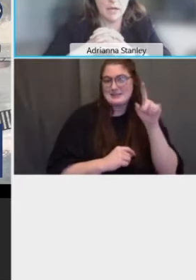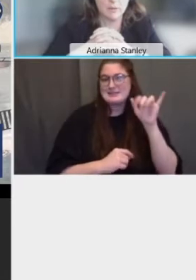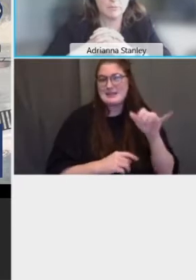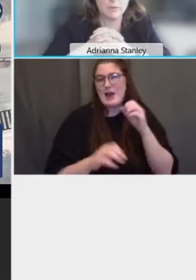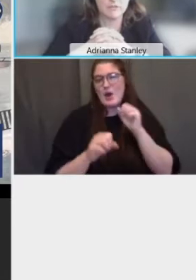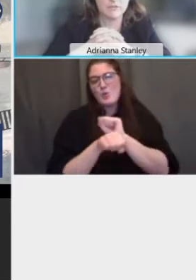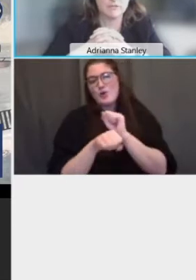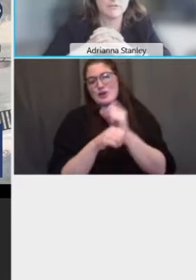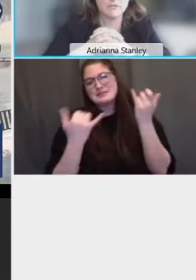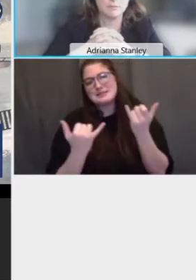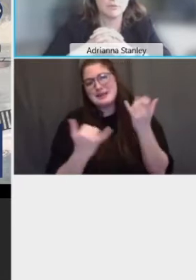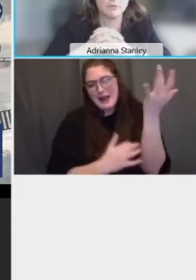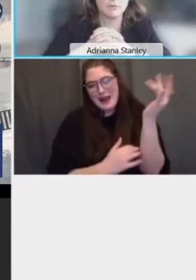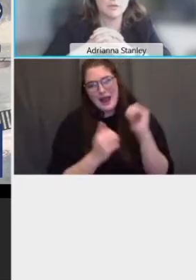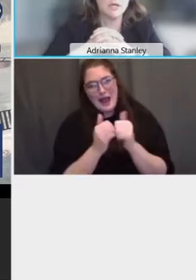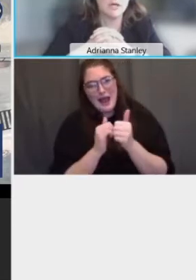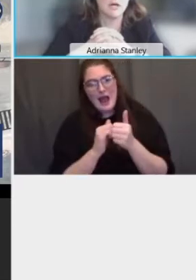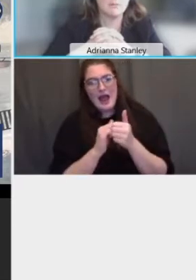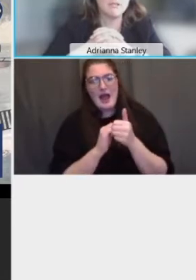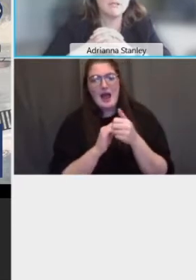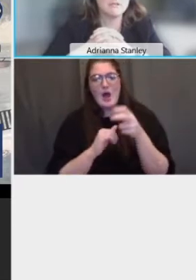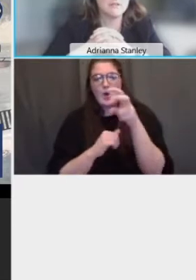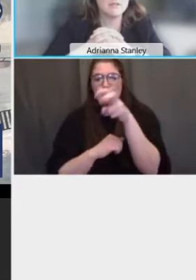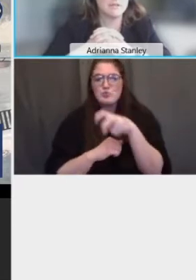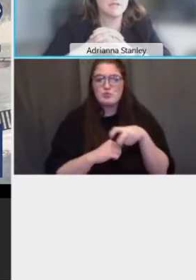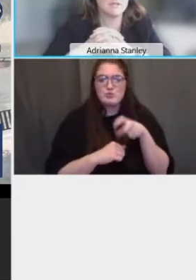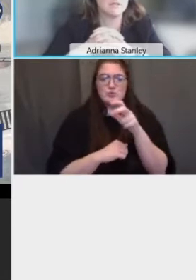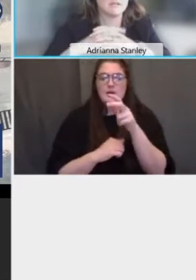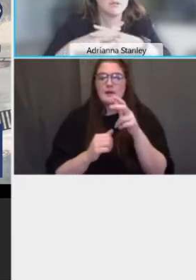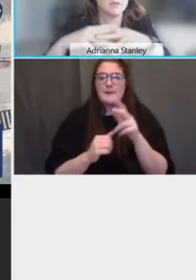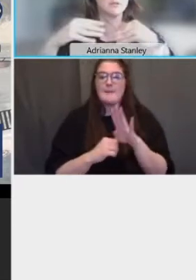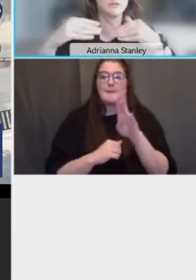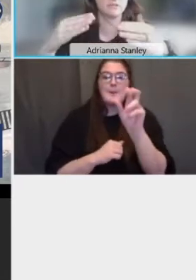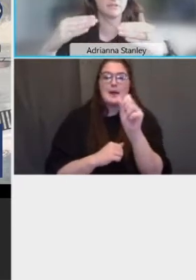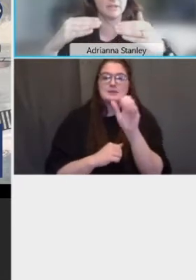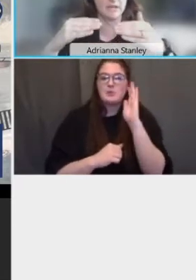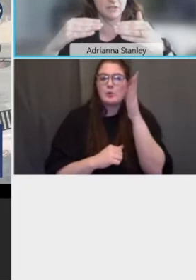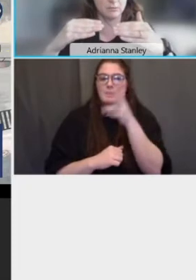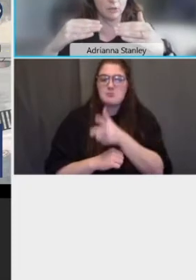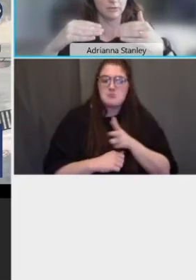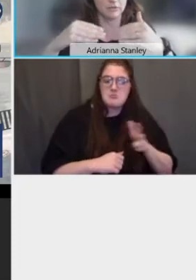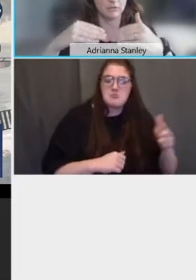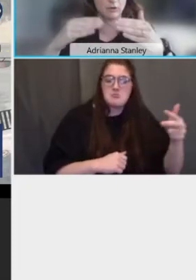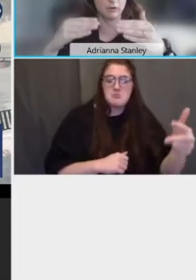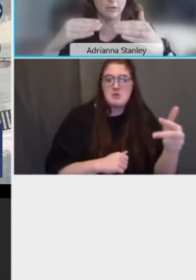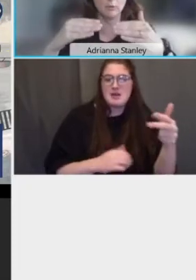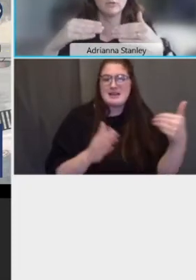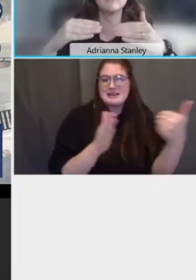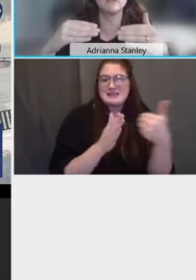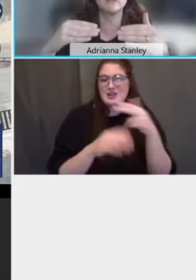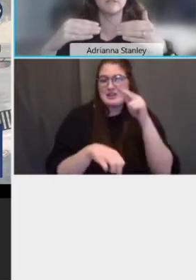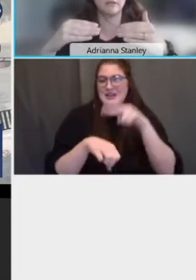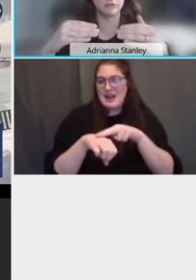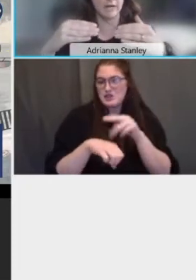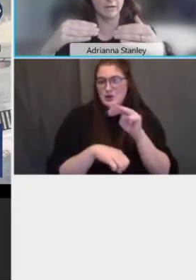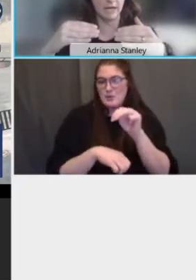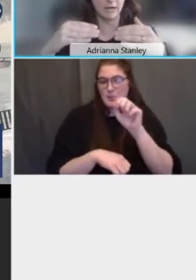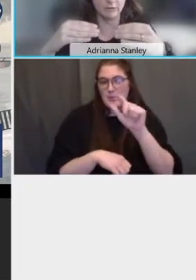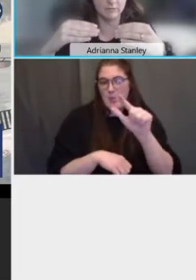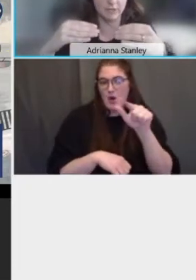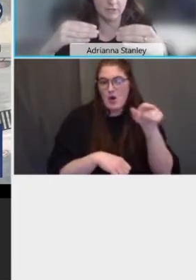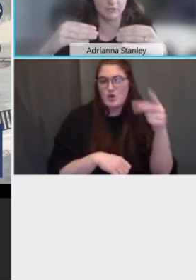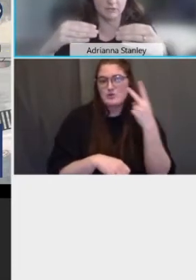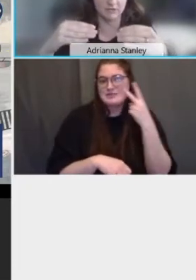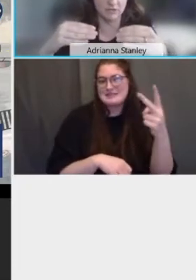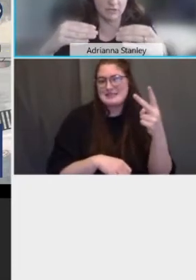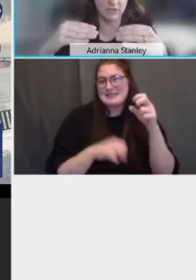by allowing buses to pull into the space that's closest to the National Mall in this drawing, where you see the cycle track now